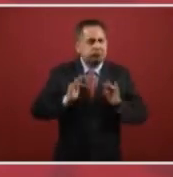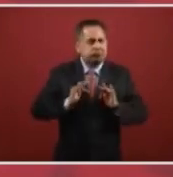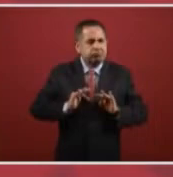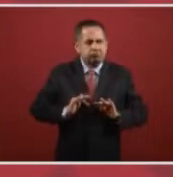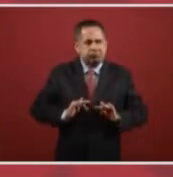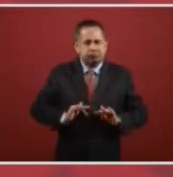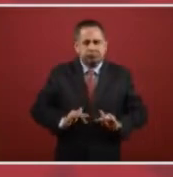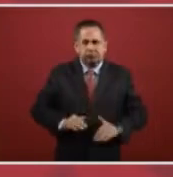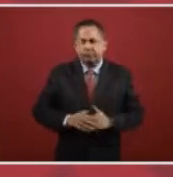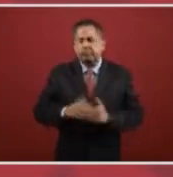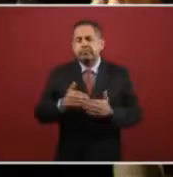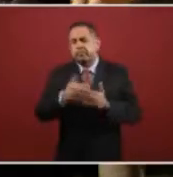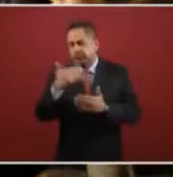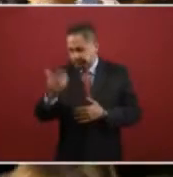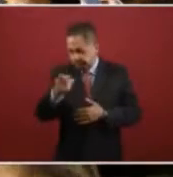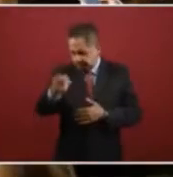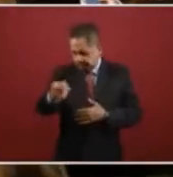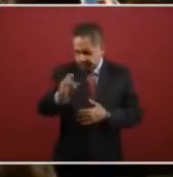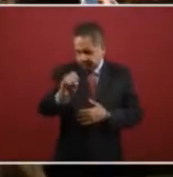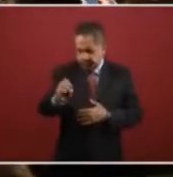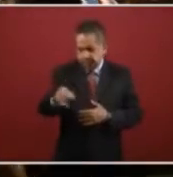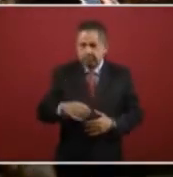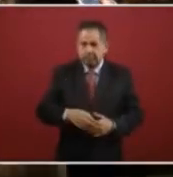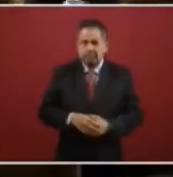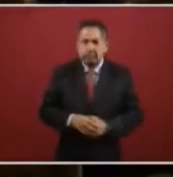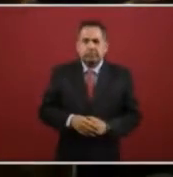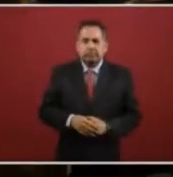more, our country.